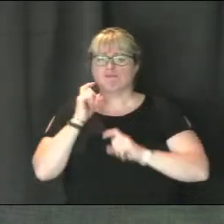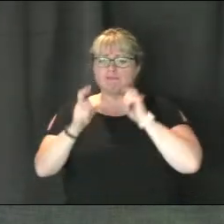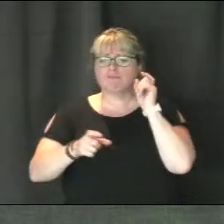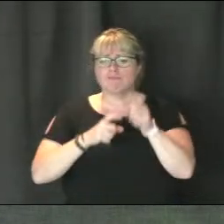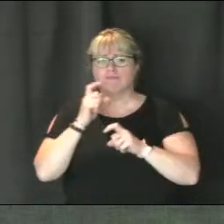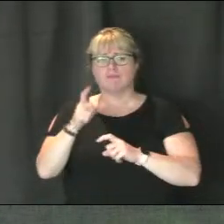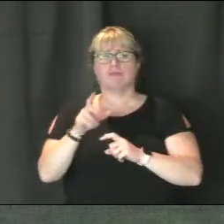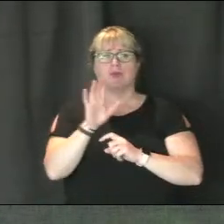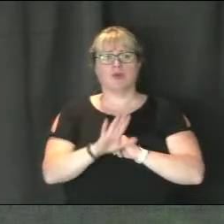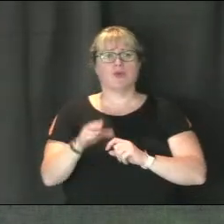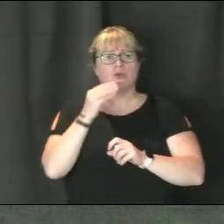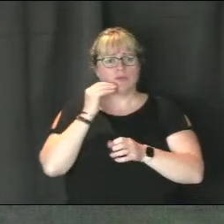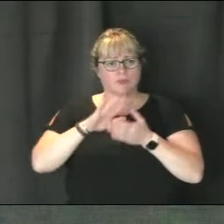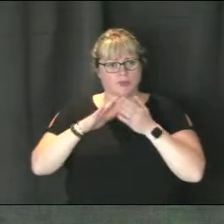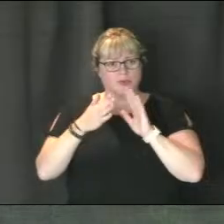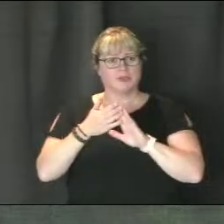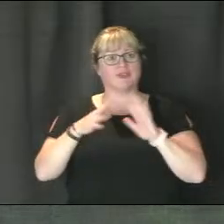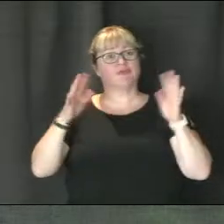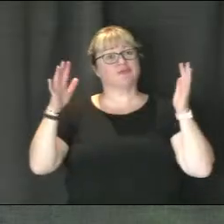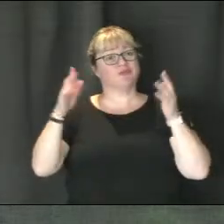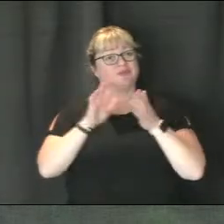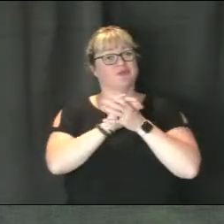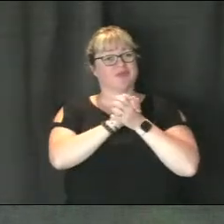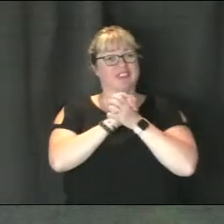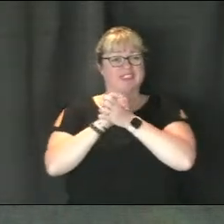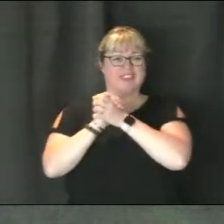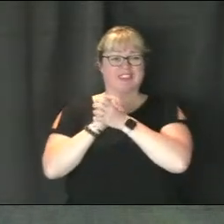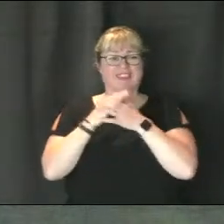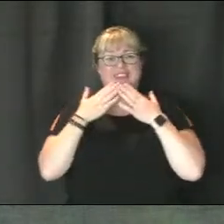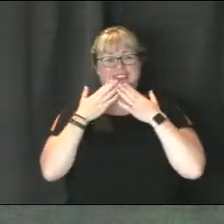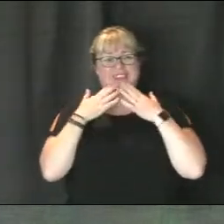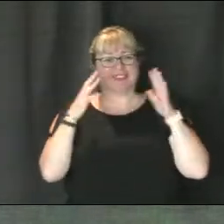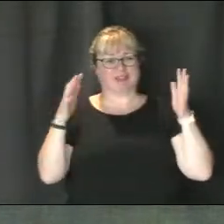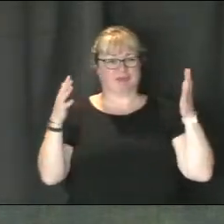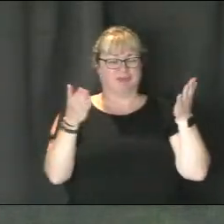community service. Congratulations. Thank